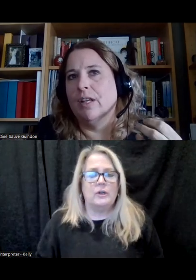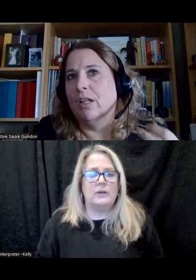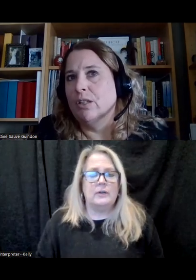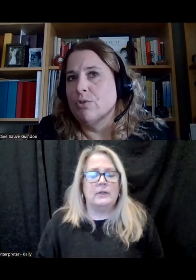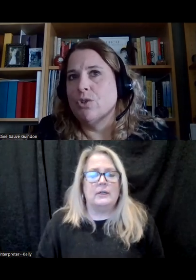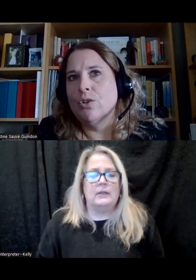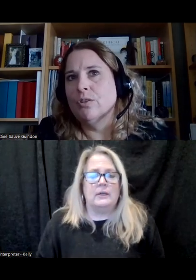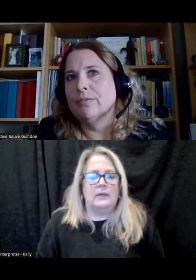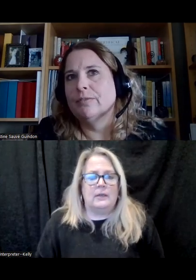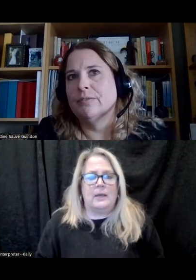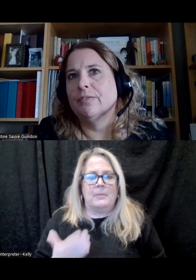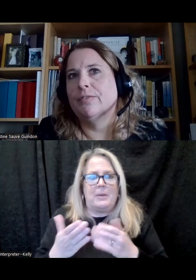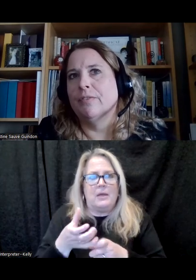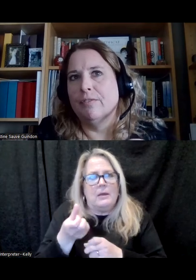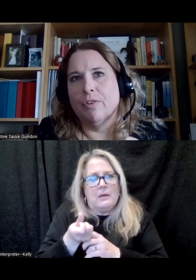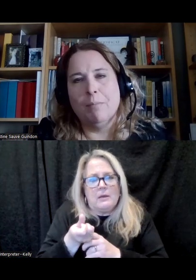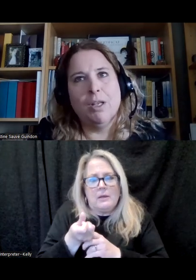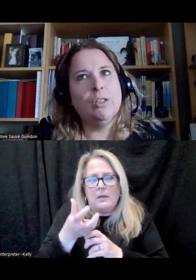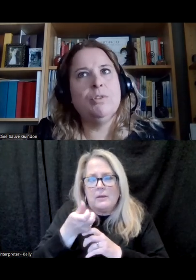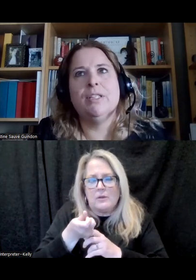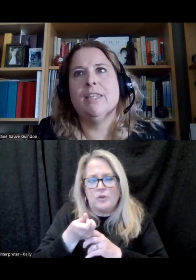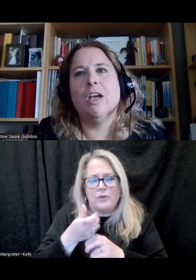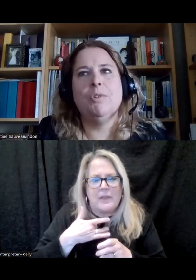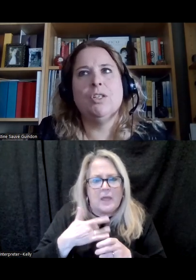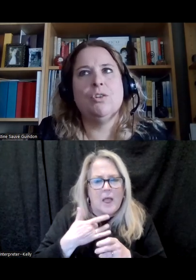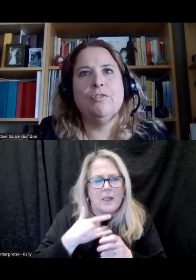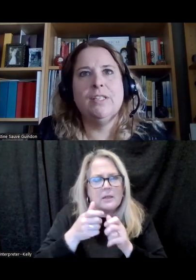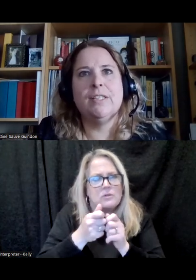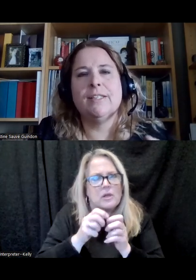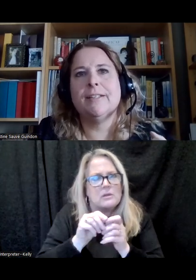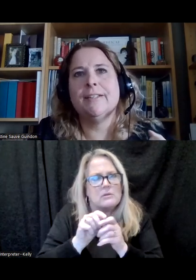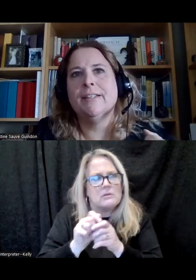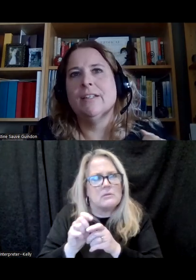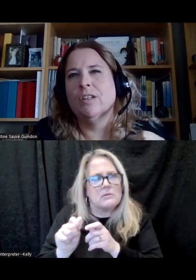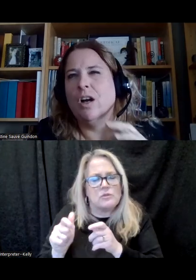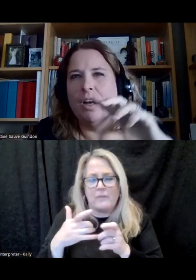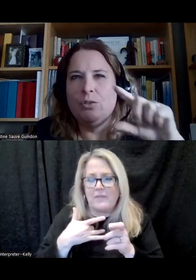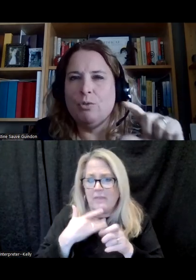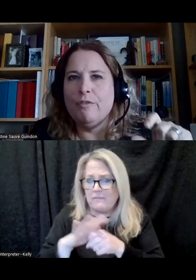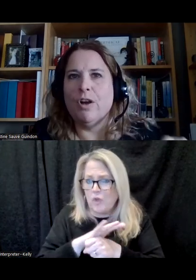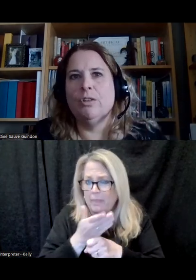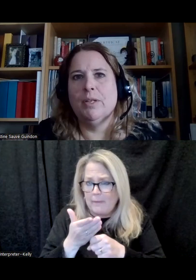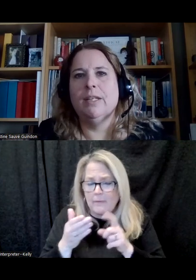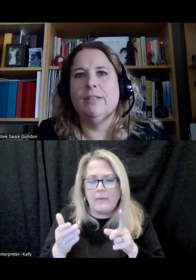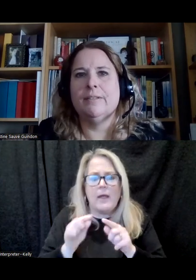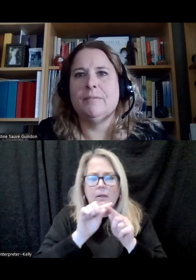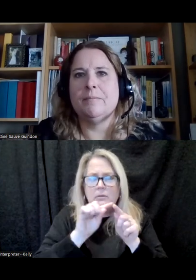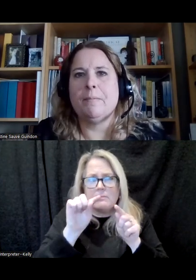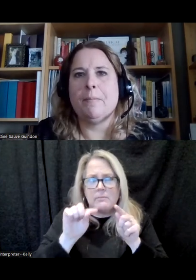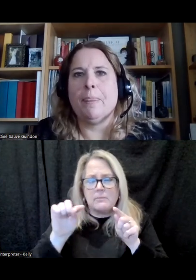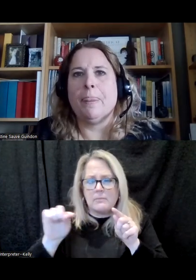You did enclosure, framing closely the object surface, contour following.